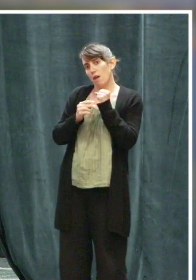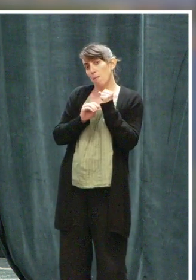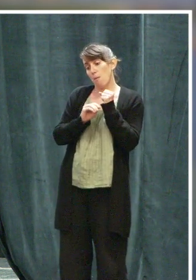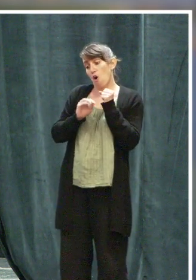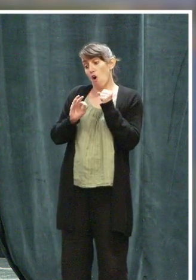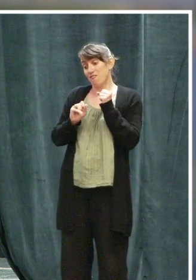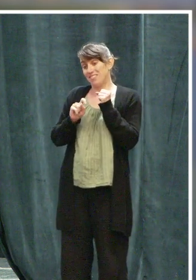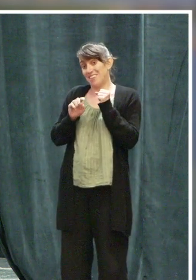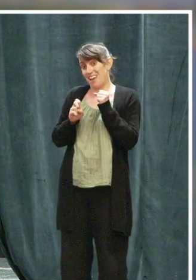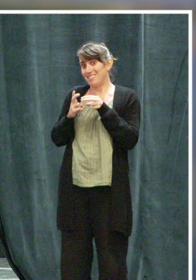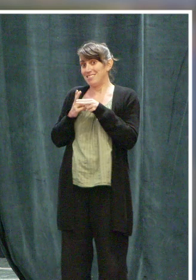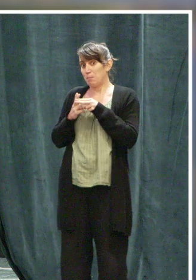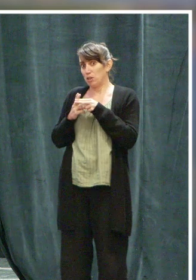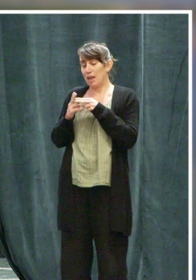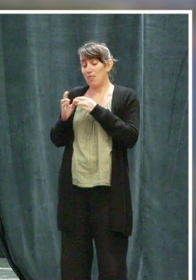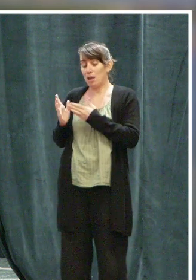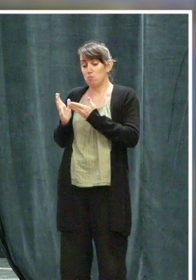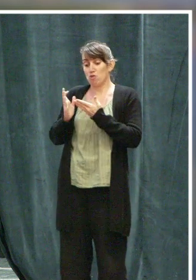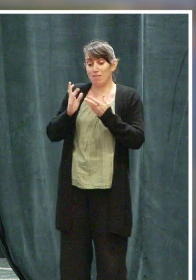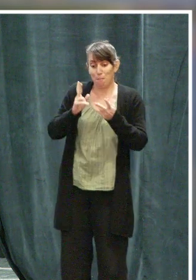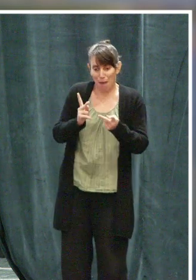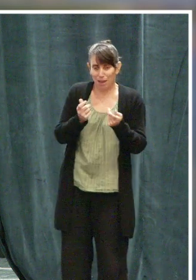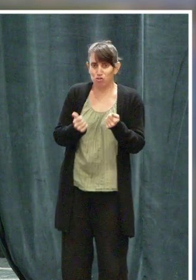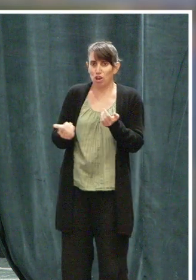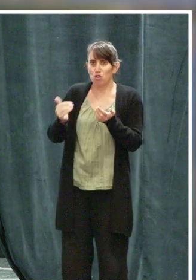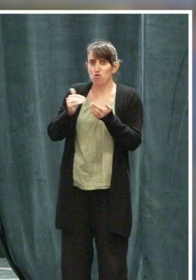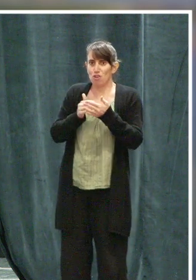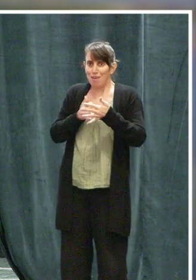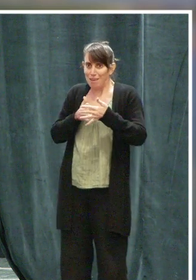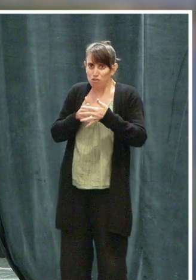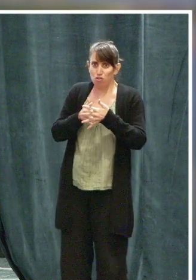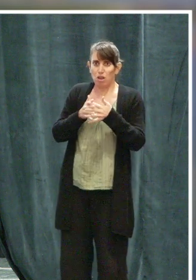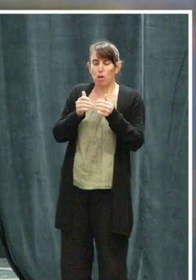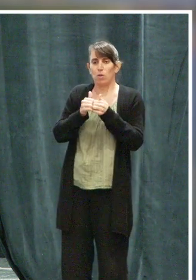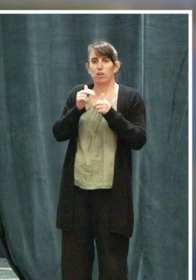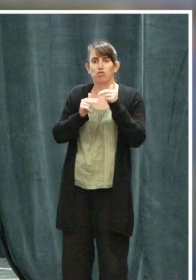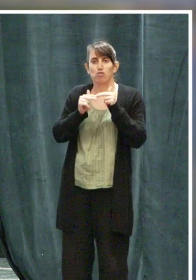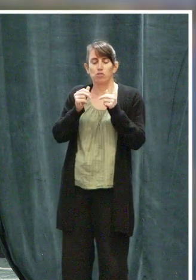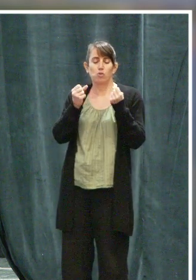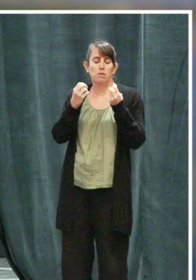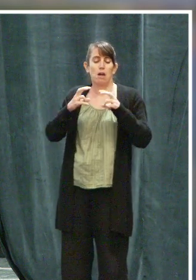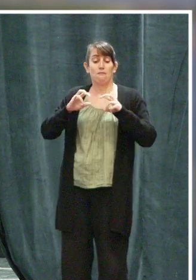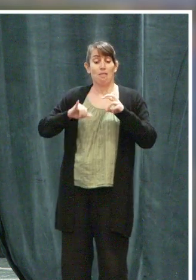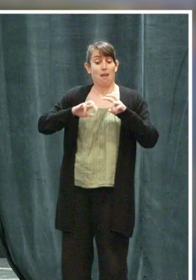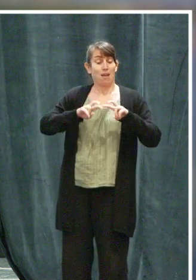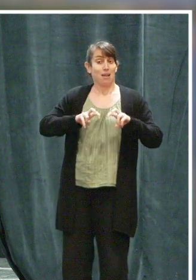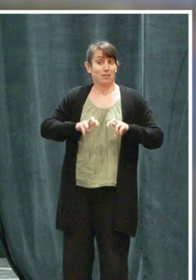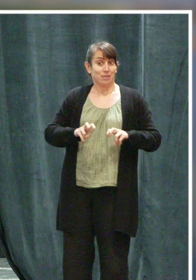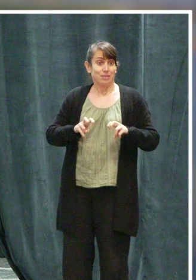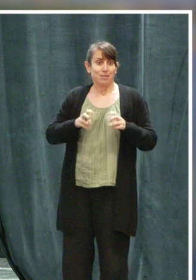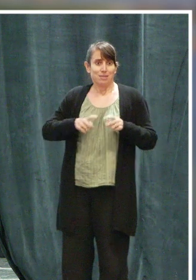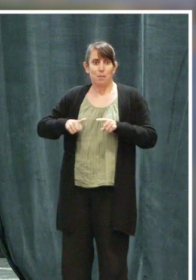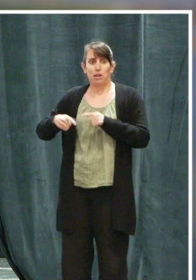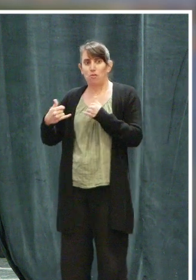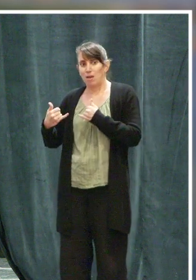bring them back to the site and reintegrate them into the construction. So a lot of that analysis is being done right now. And, we're trying to do our best